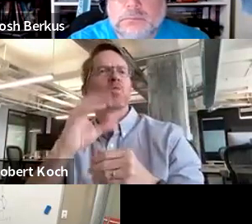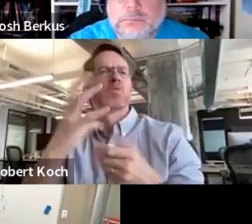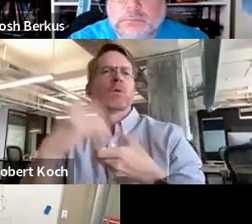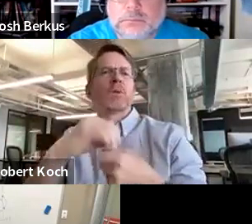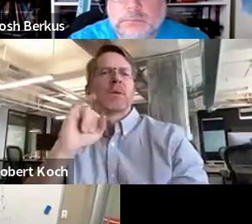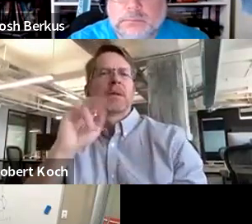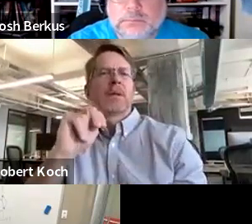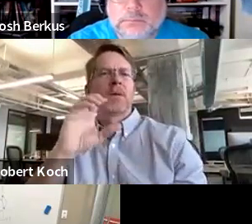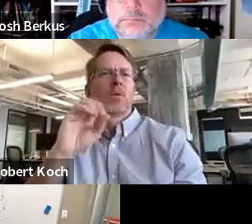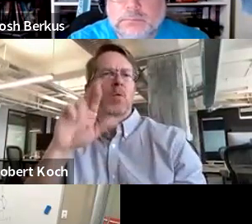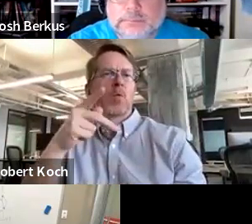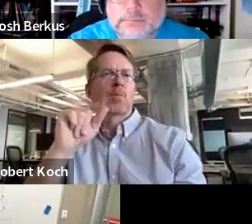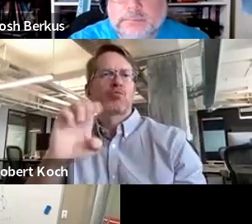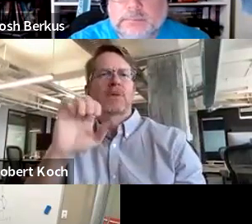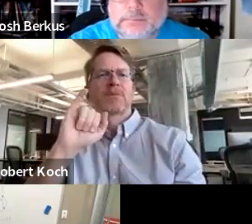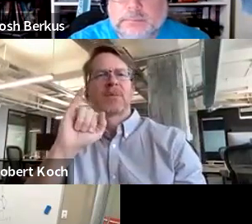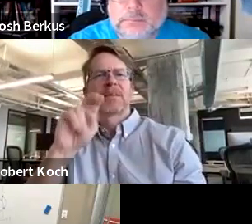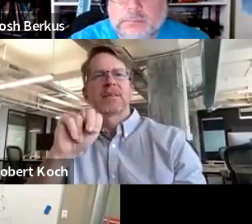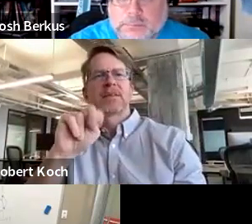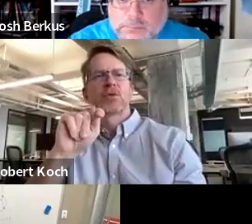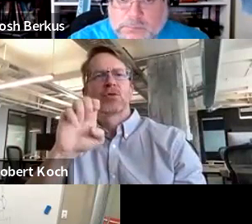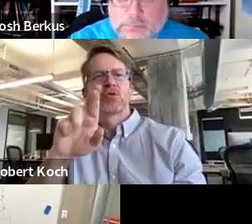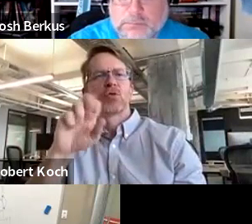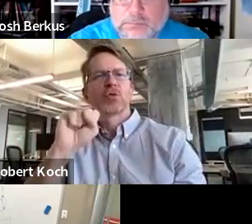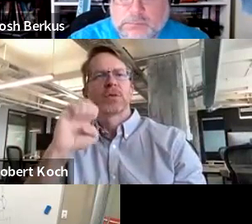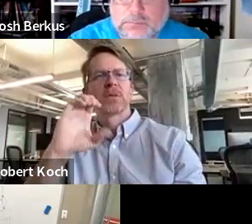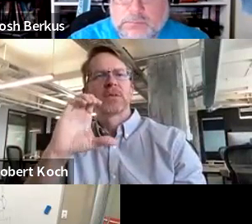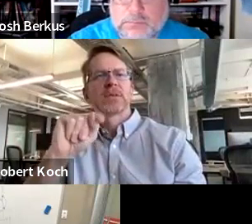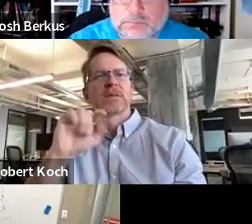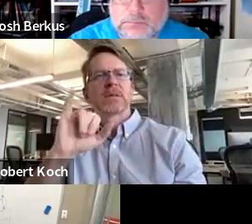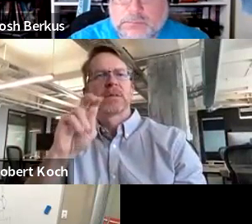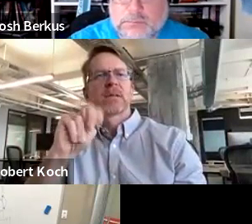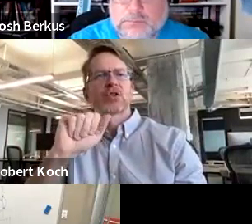And how do you plan to incorporate